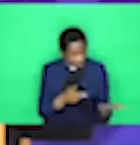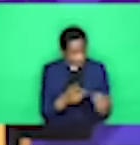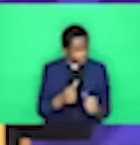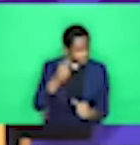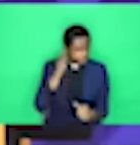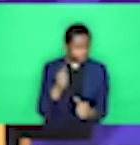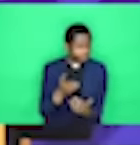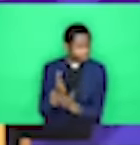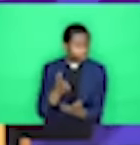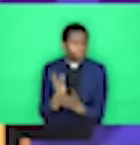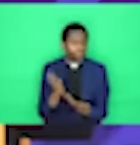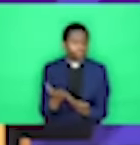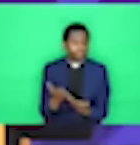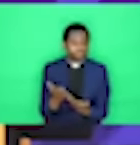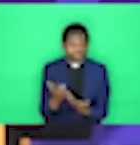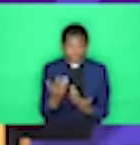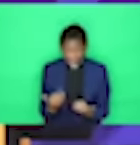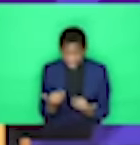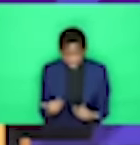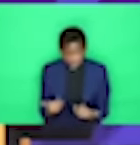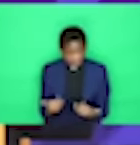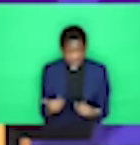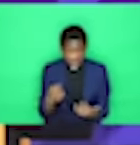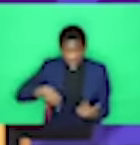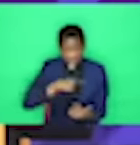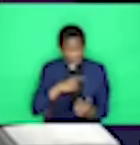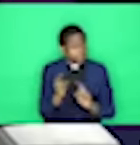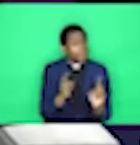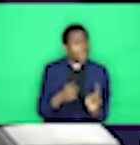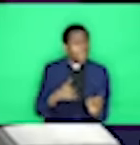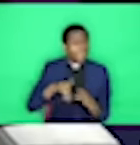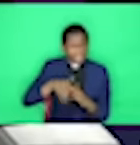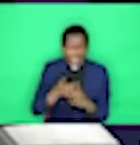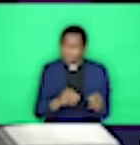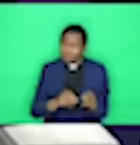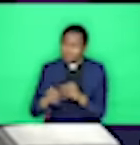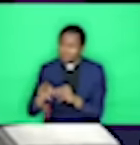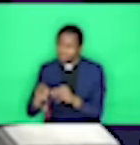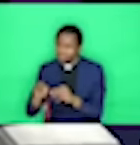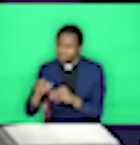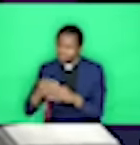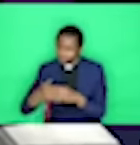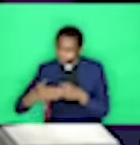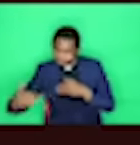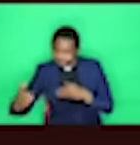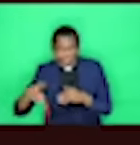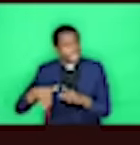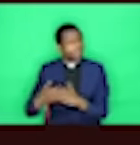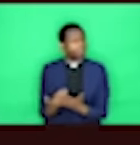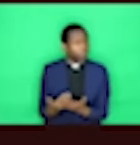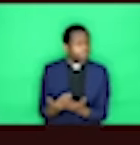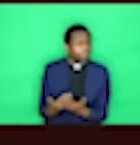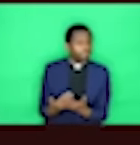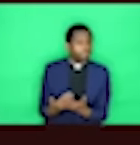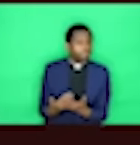righteousness. Where are we now? And how do we move from here?